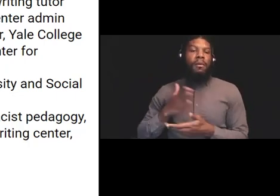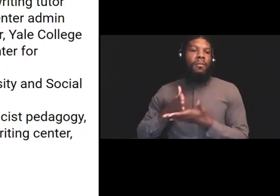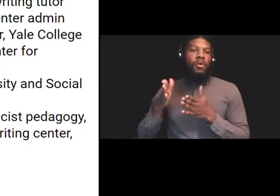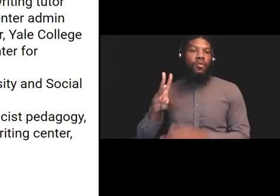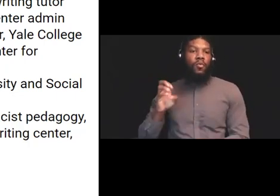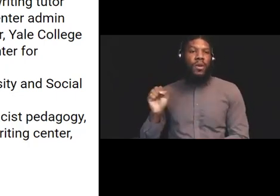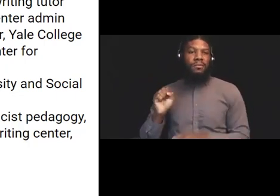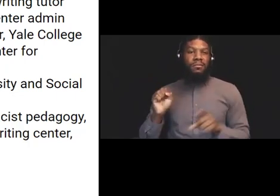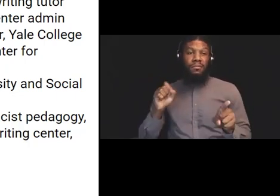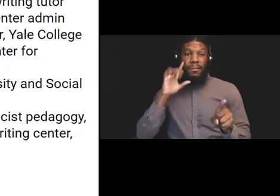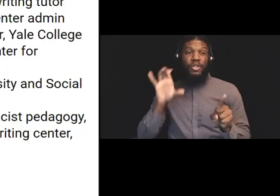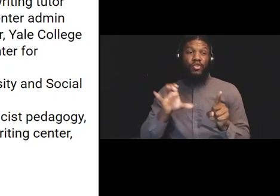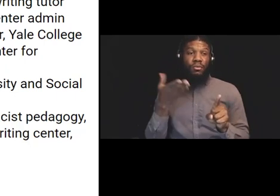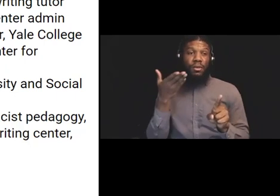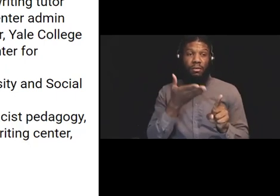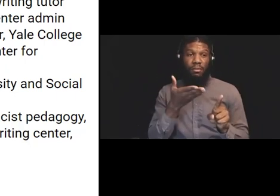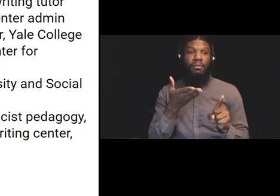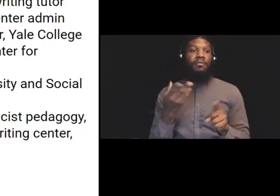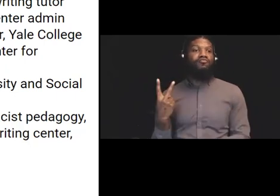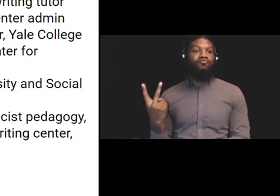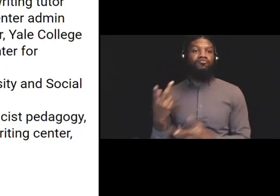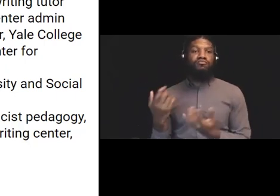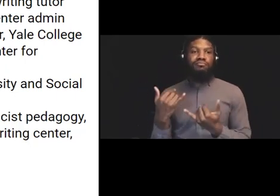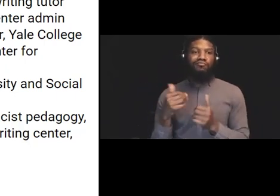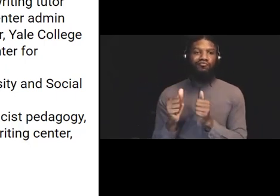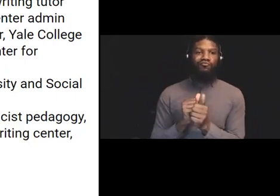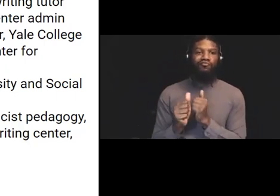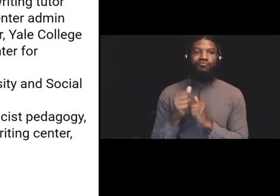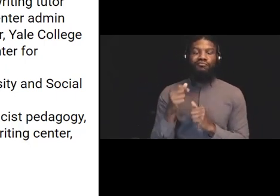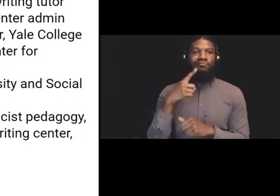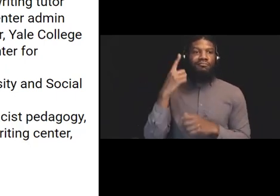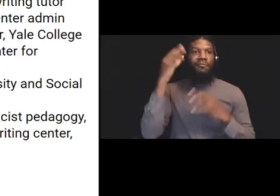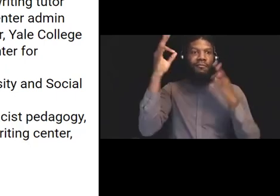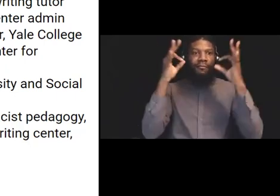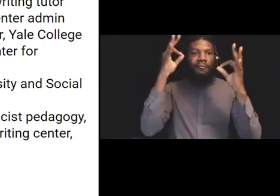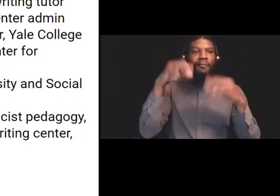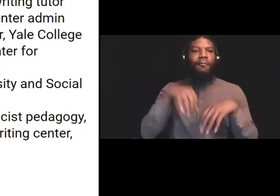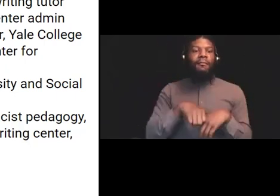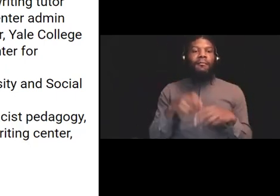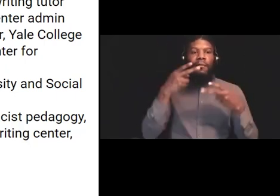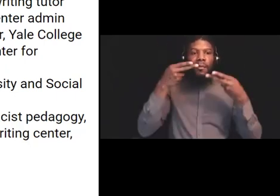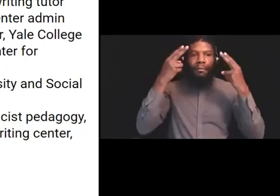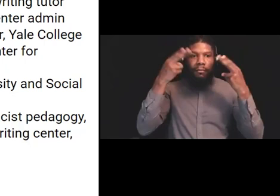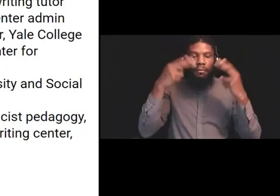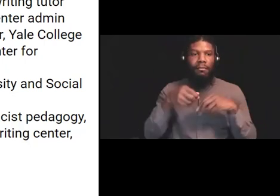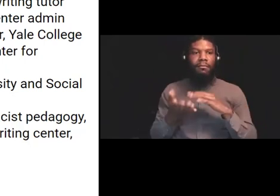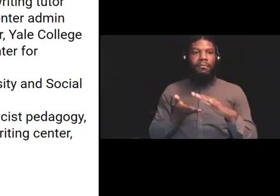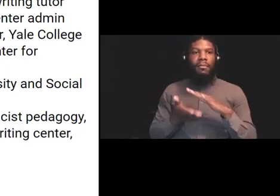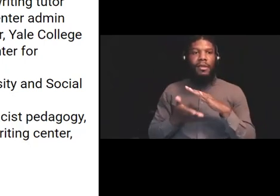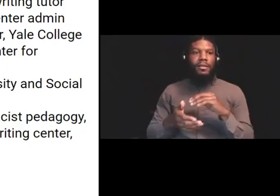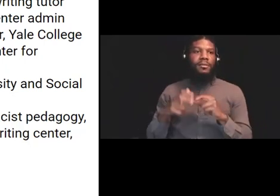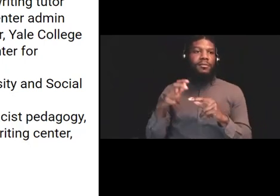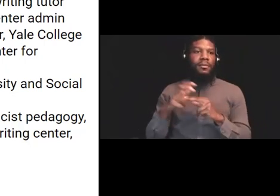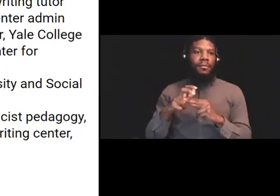see here, are currently competing in a fantasy Halloween baking championship league. And